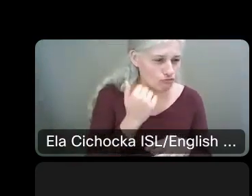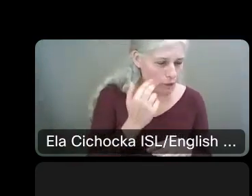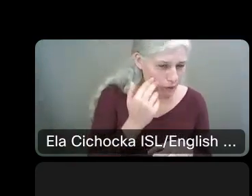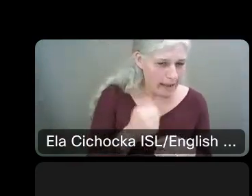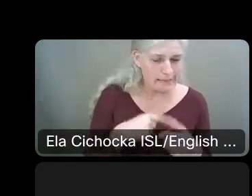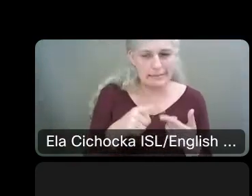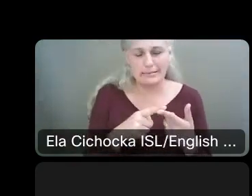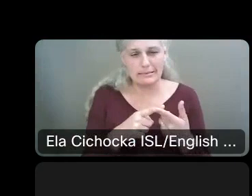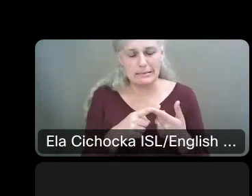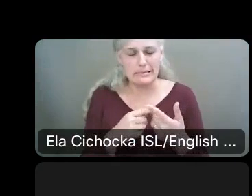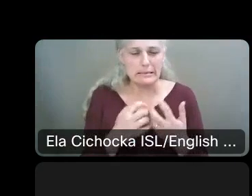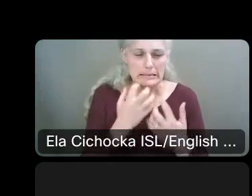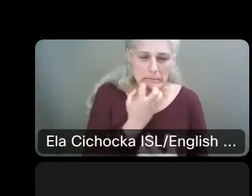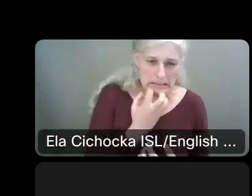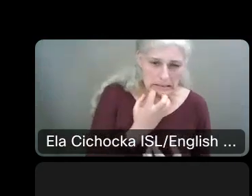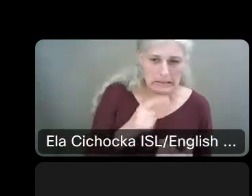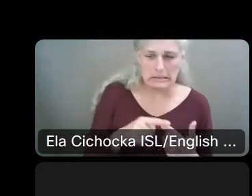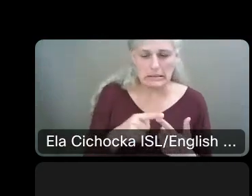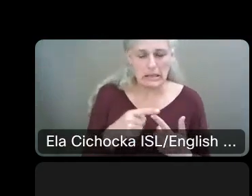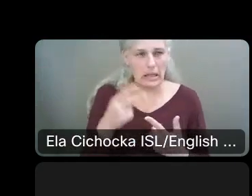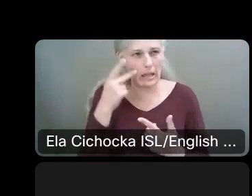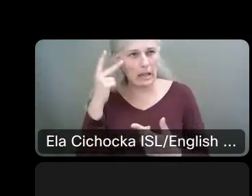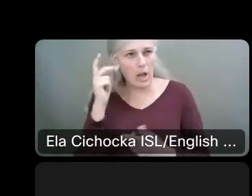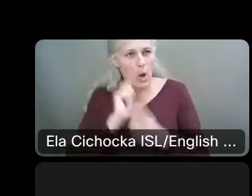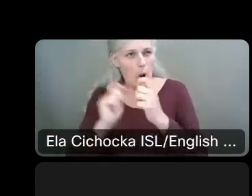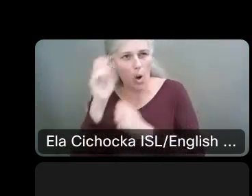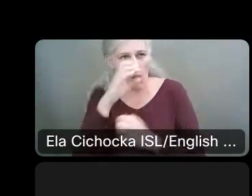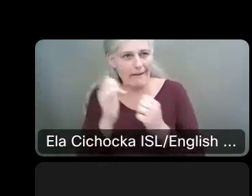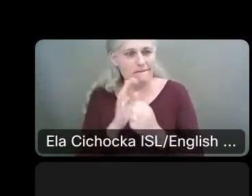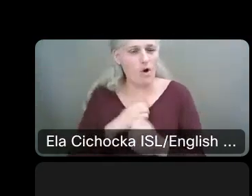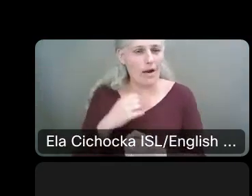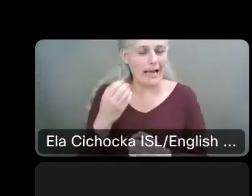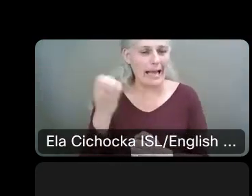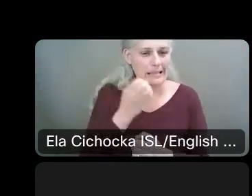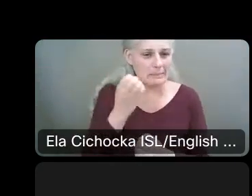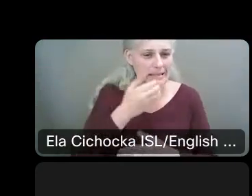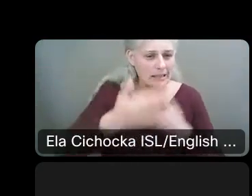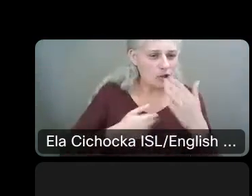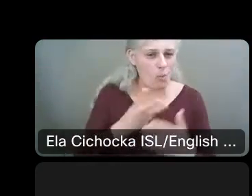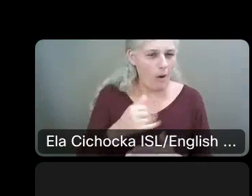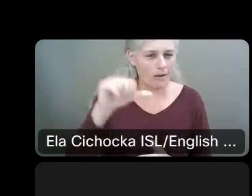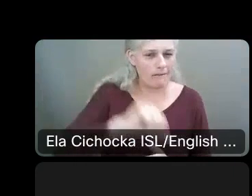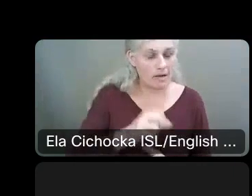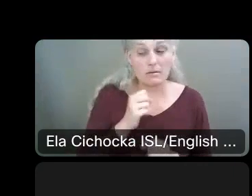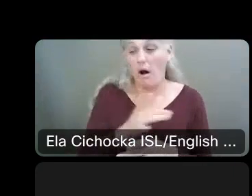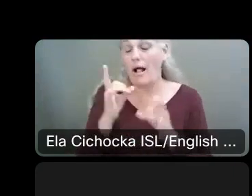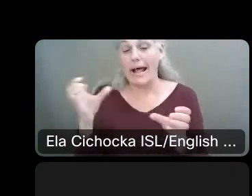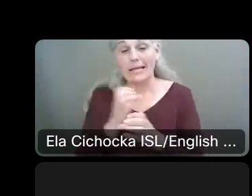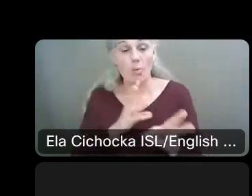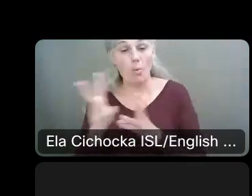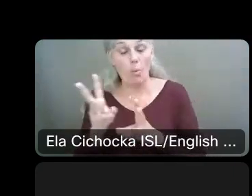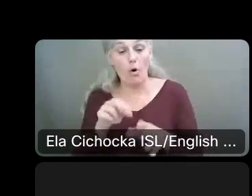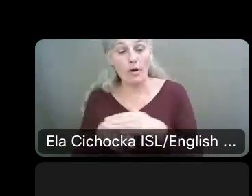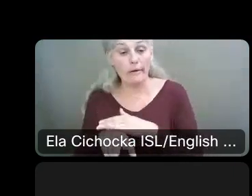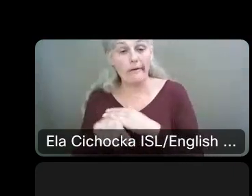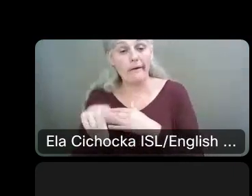must look for an explanation for their failures. And it's not surgeons that carry that with them. I think it's all healthcare workers